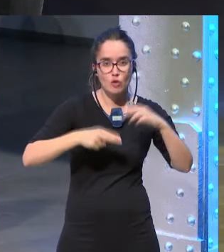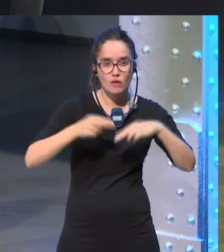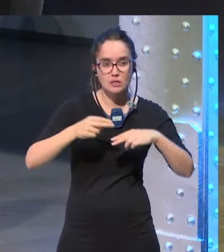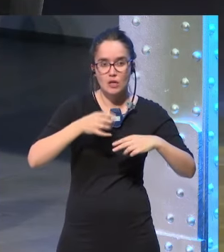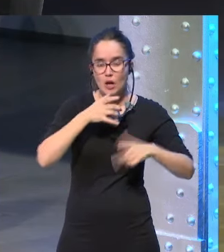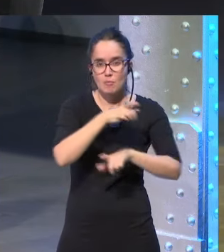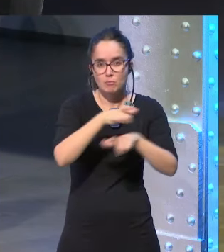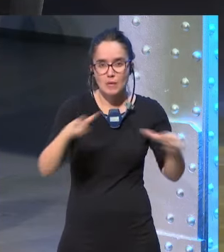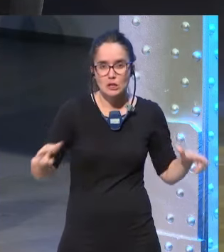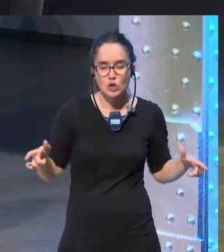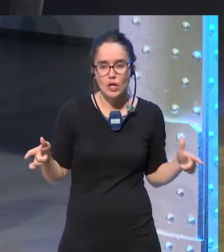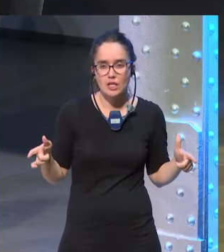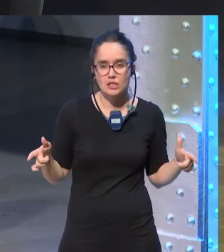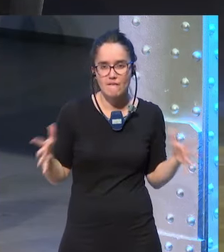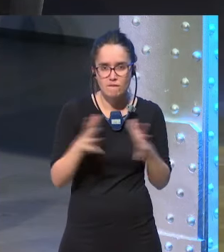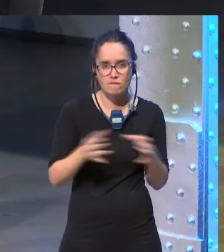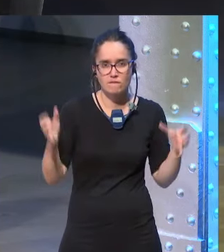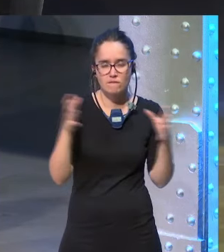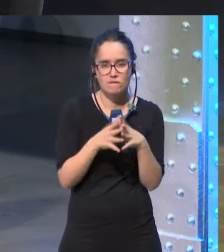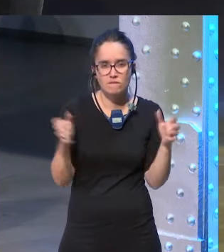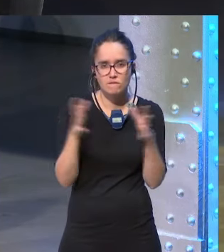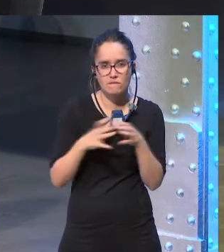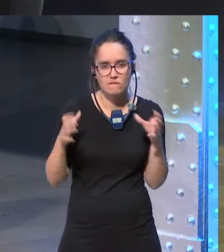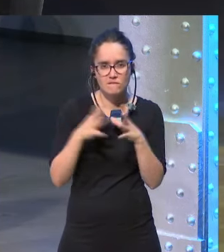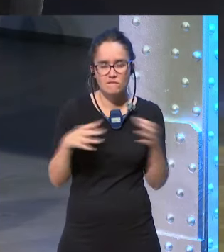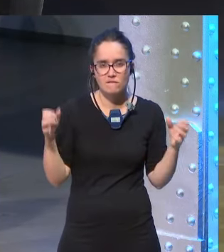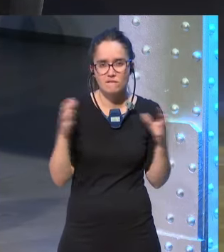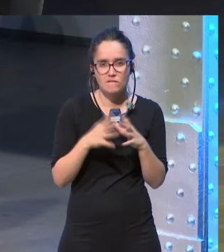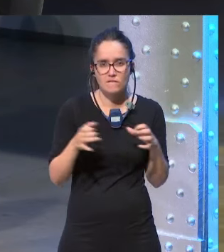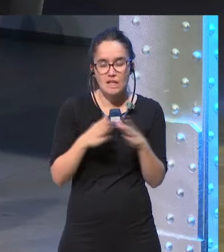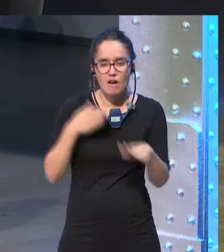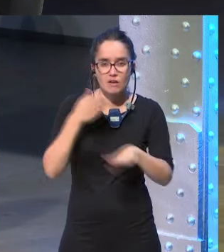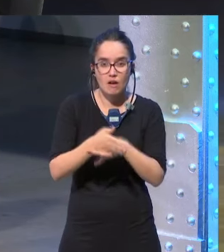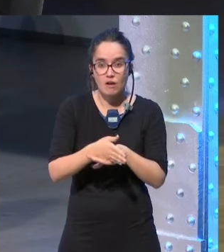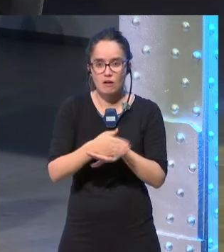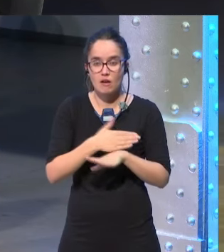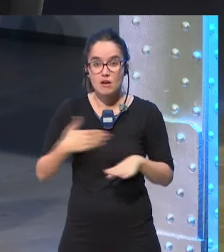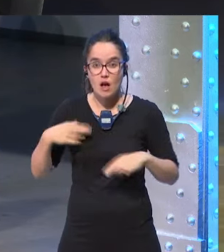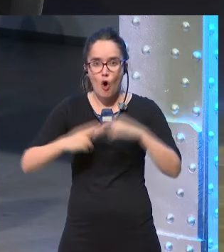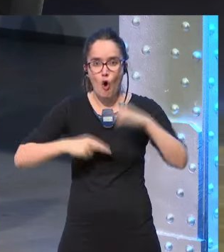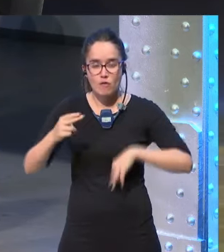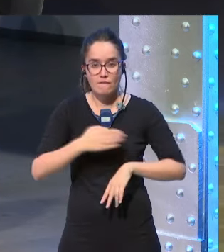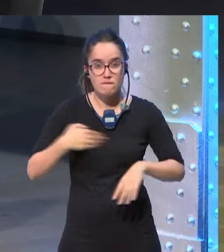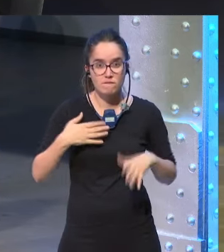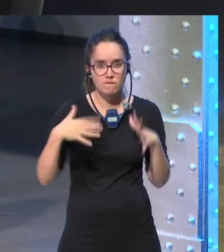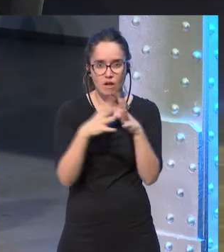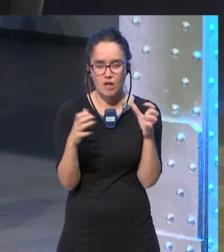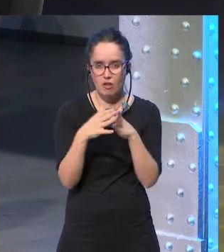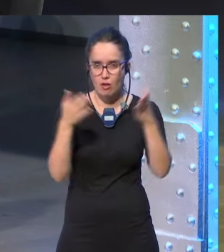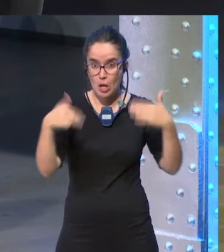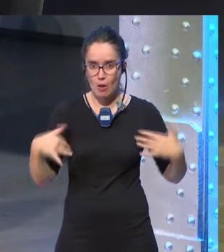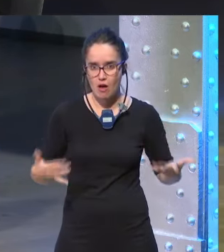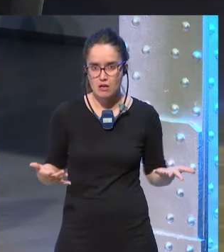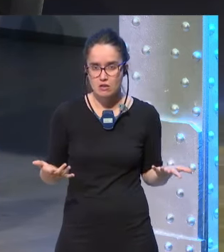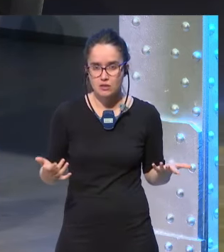to really get the construction jobs that are currently offered. You know, I think bringing the digital technologies to the construction side is